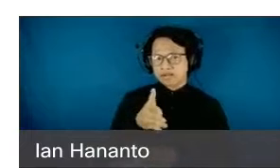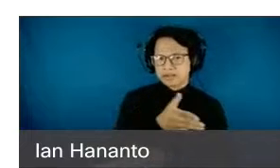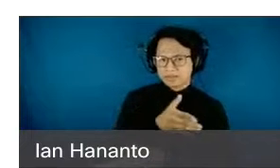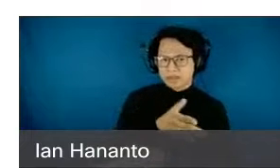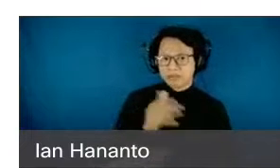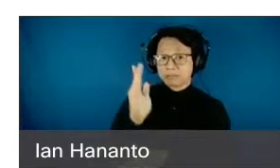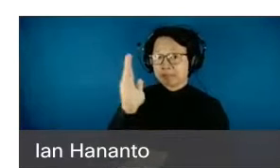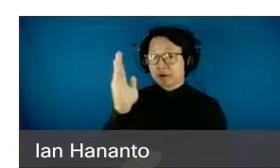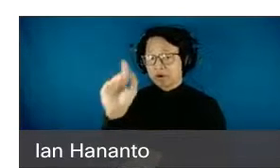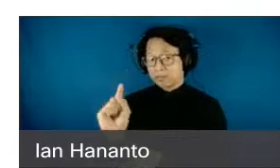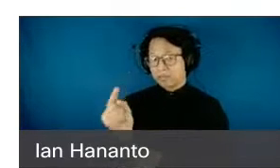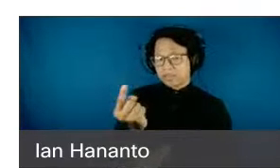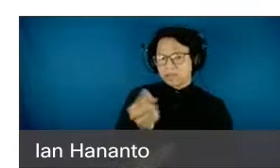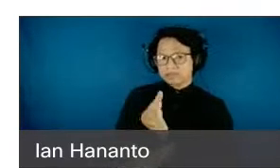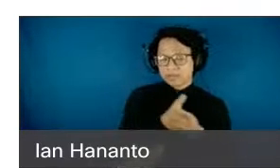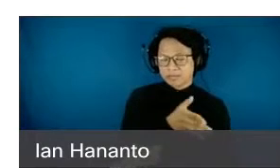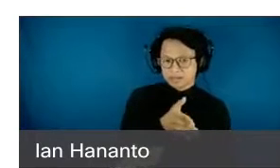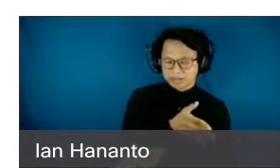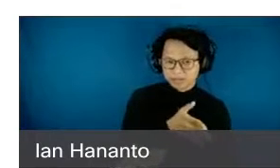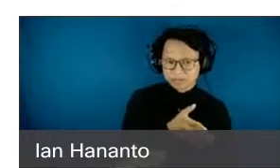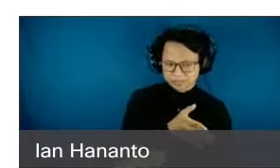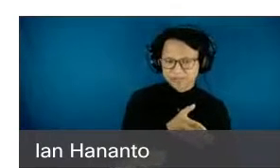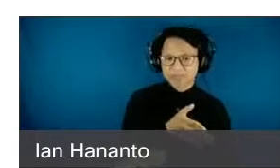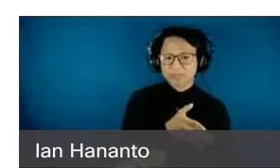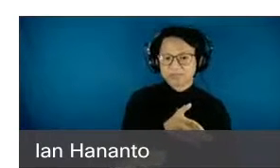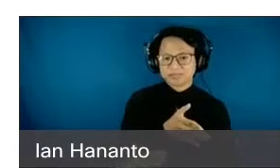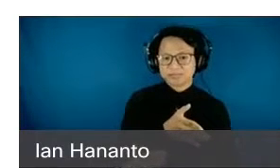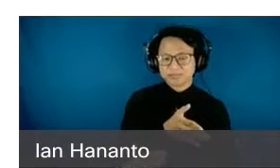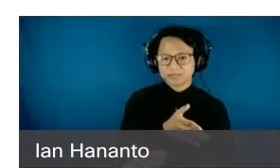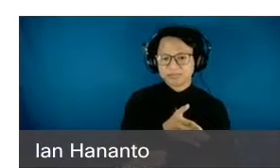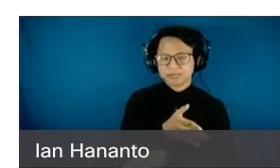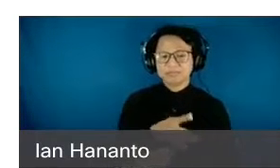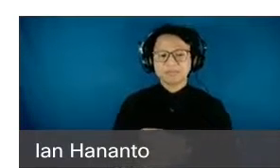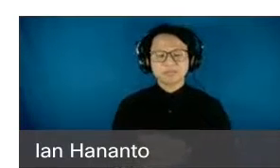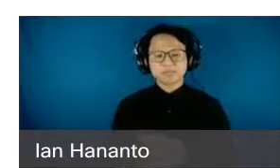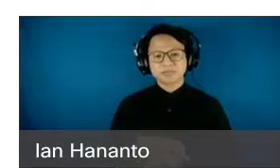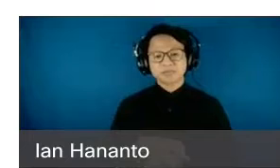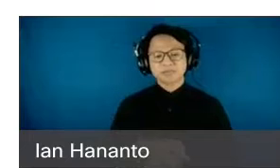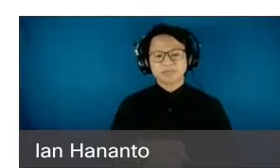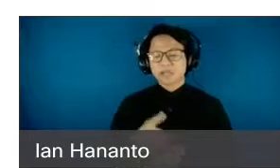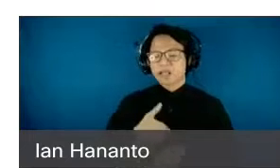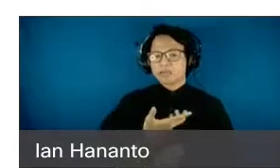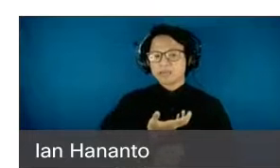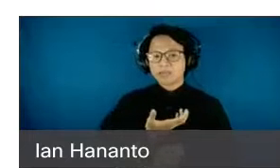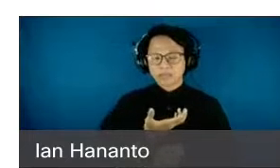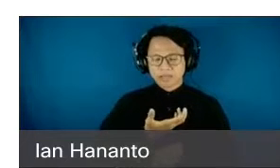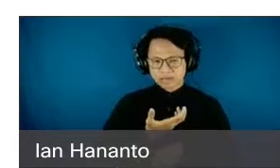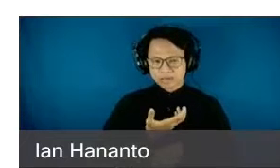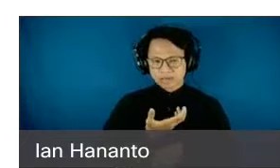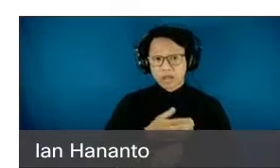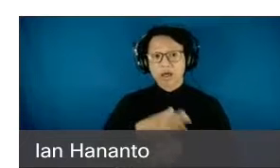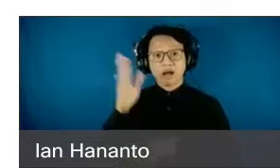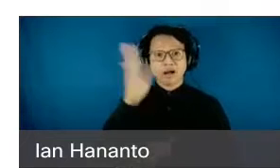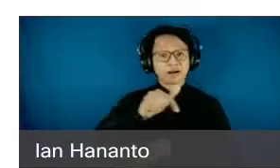first presentation and our second individual presenting, Lindsay Marita, I just wanted to make note that today we